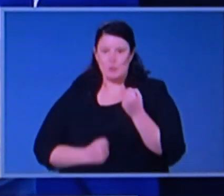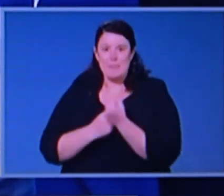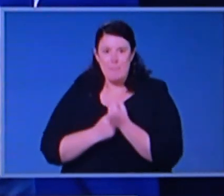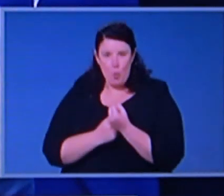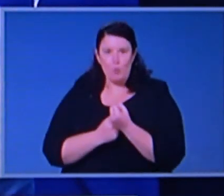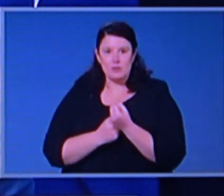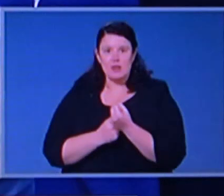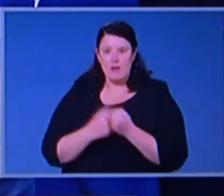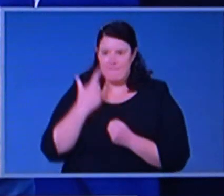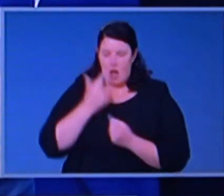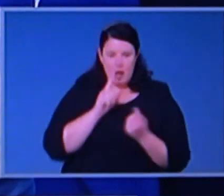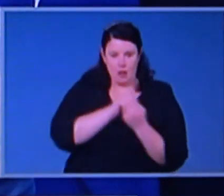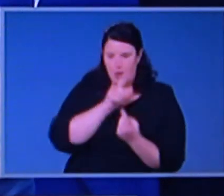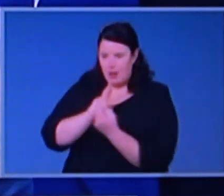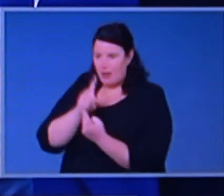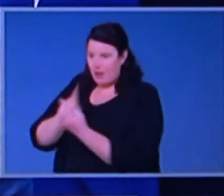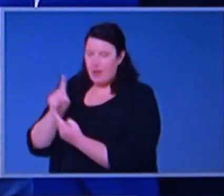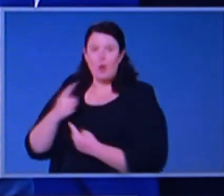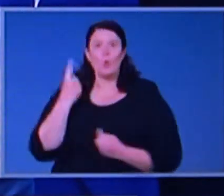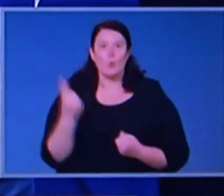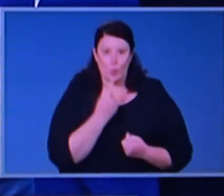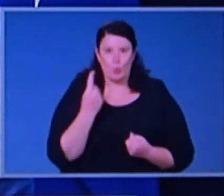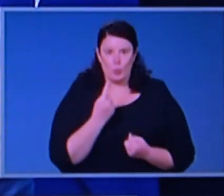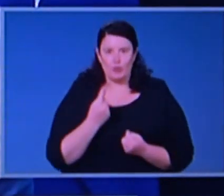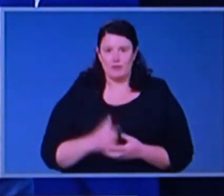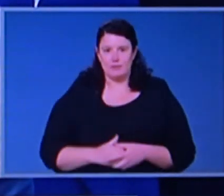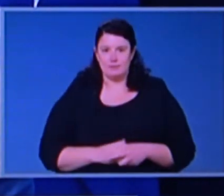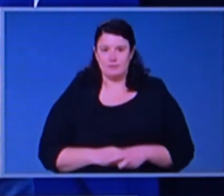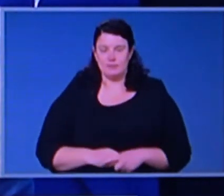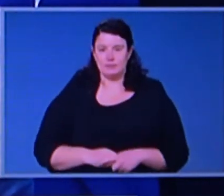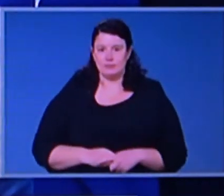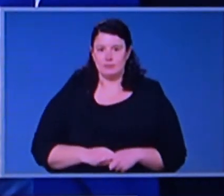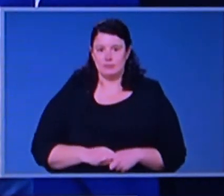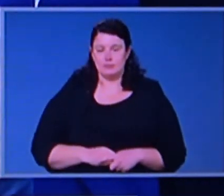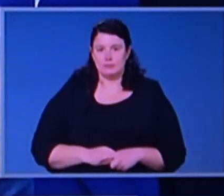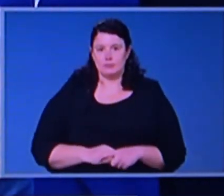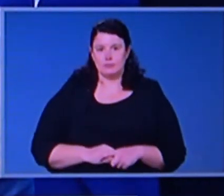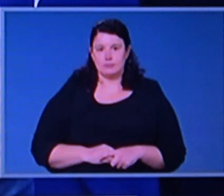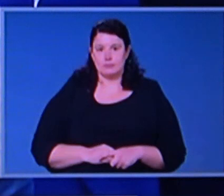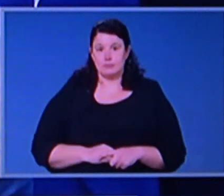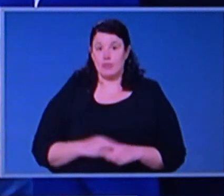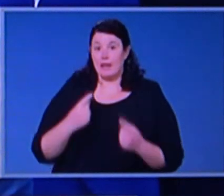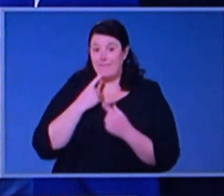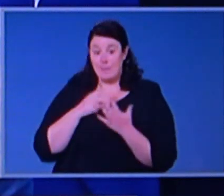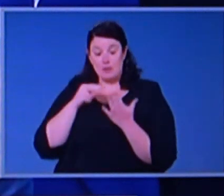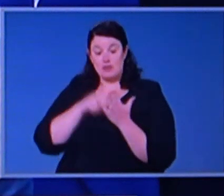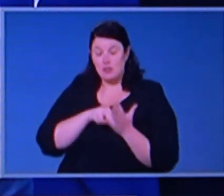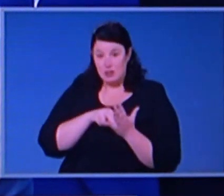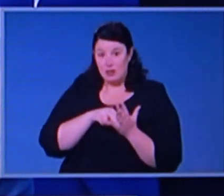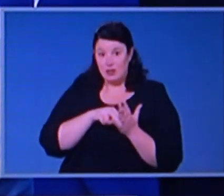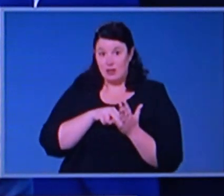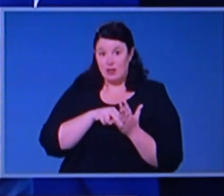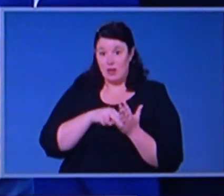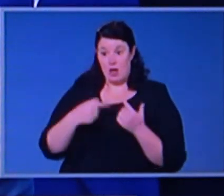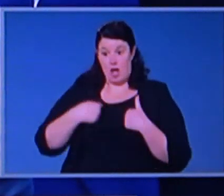state to be able to undertake the contact tracing with the data that they access being released by